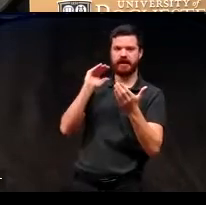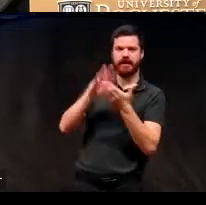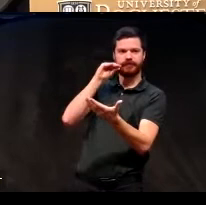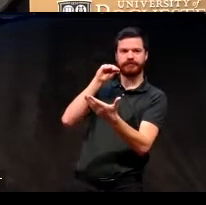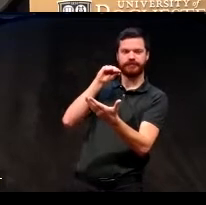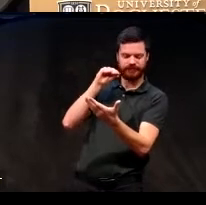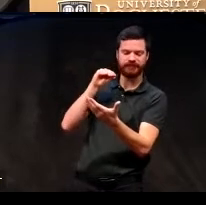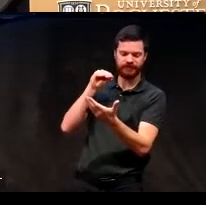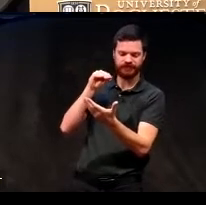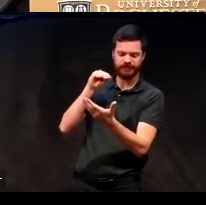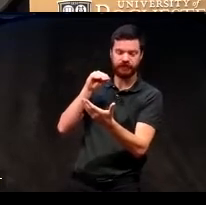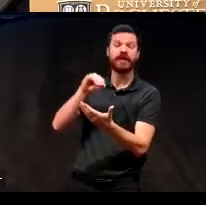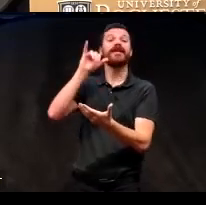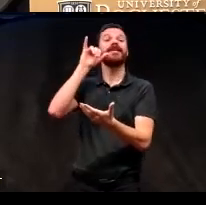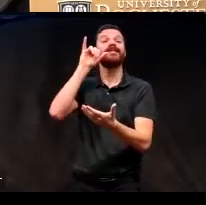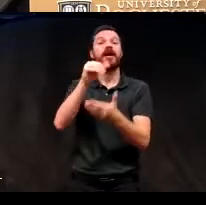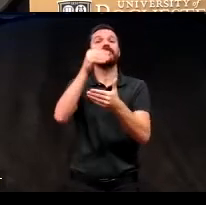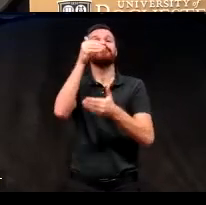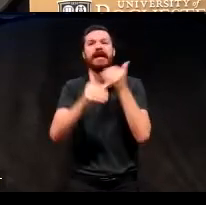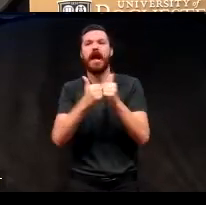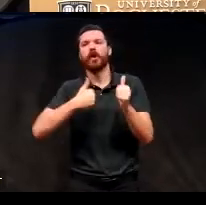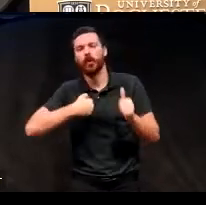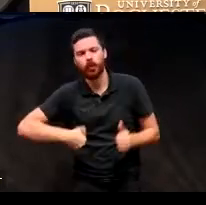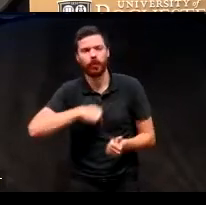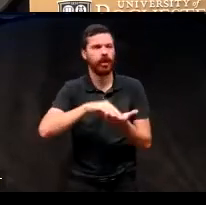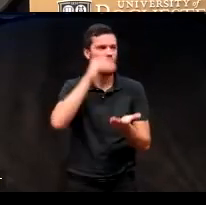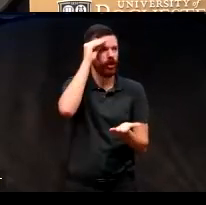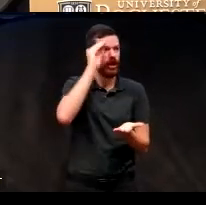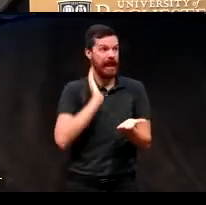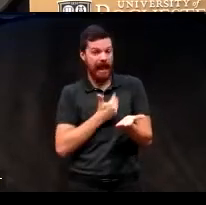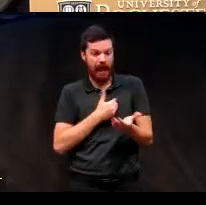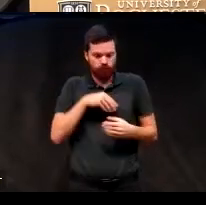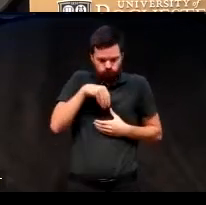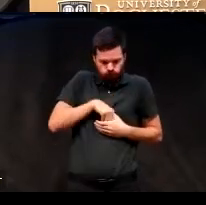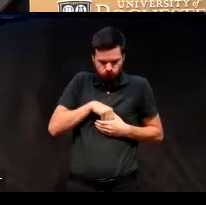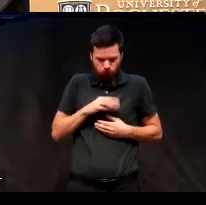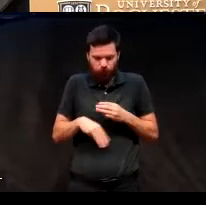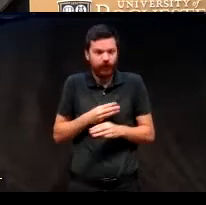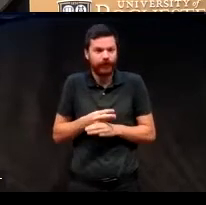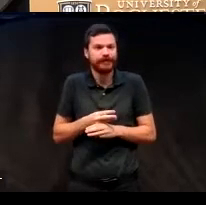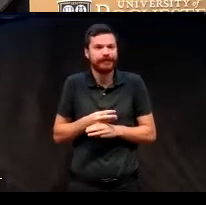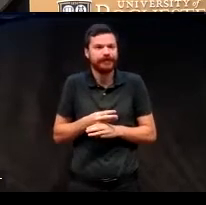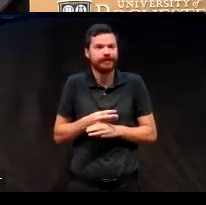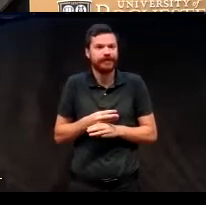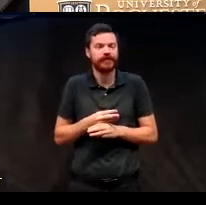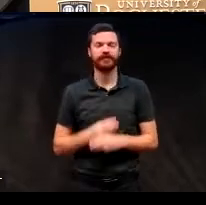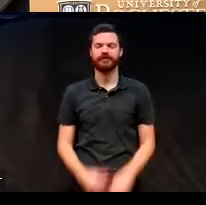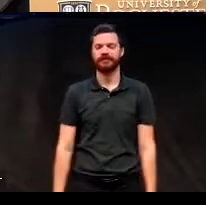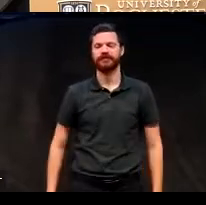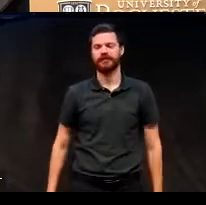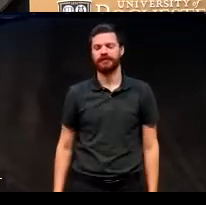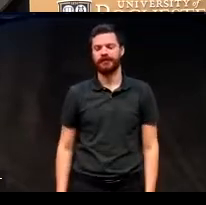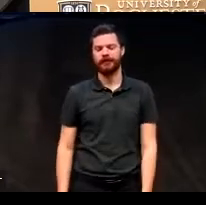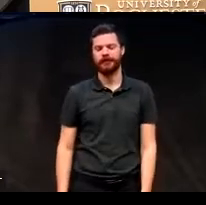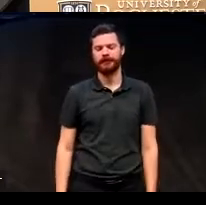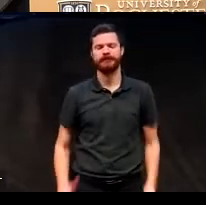baby. This is the process through which we learn about our internal world. This is the process through which we